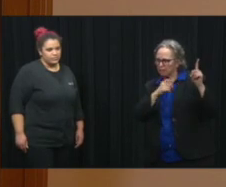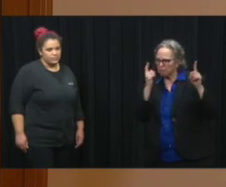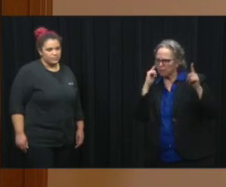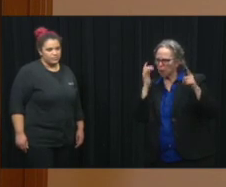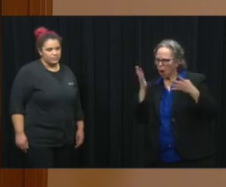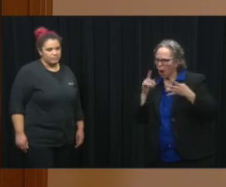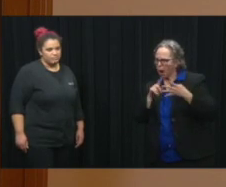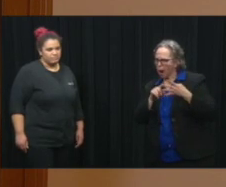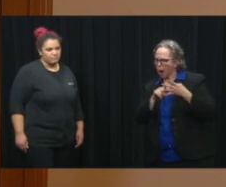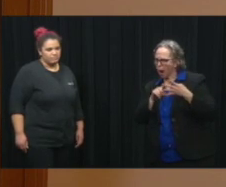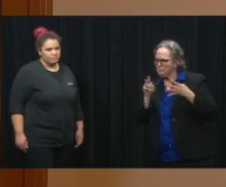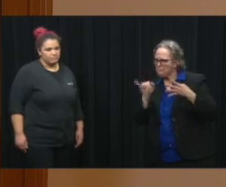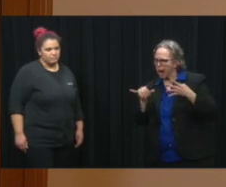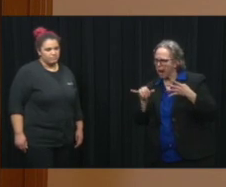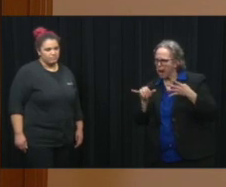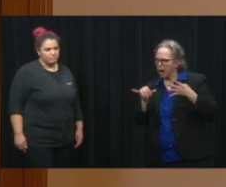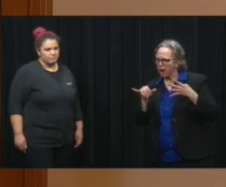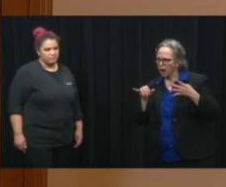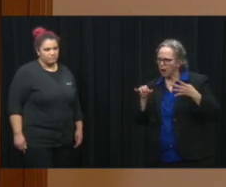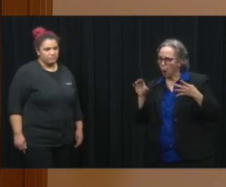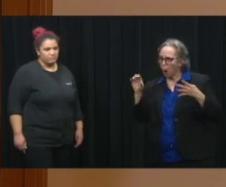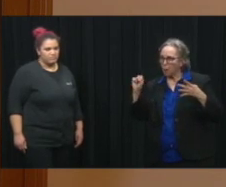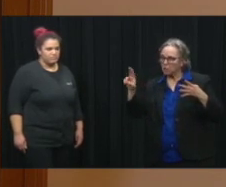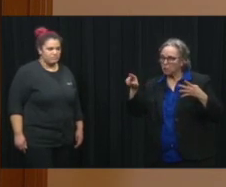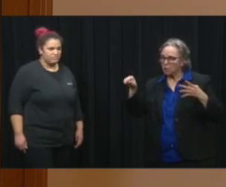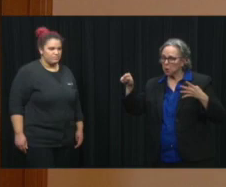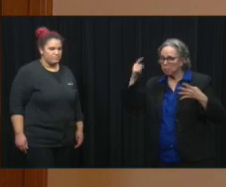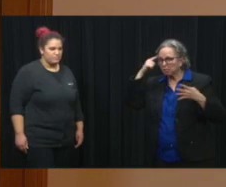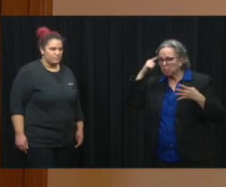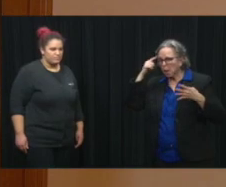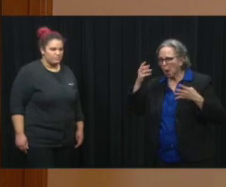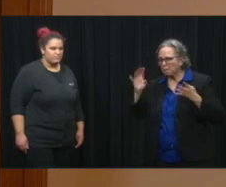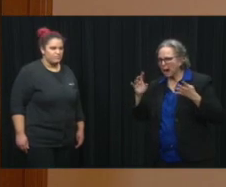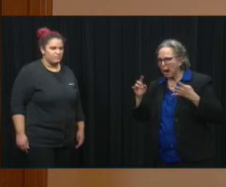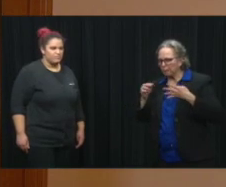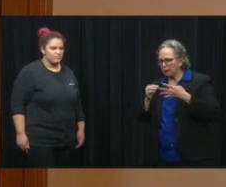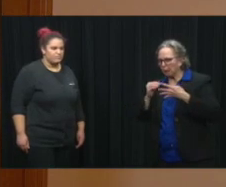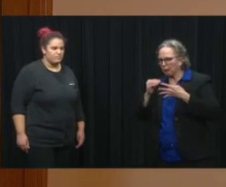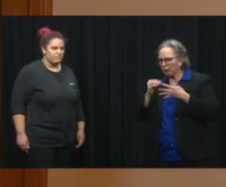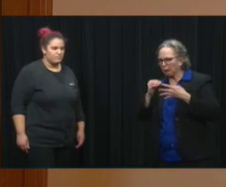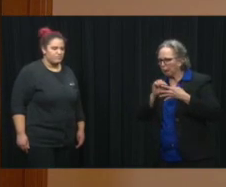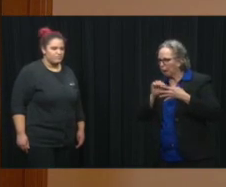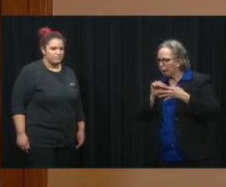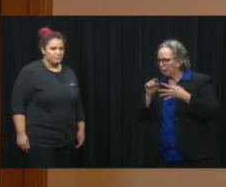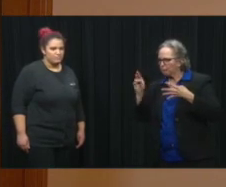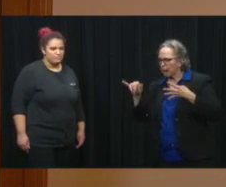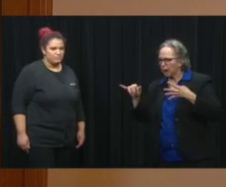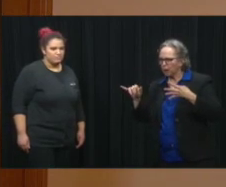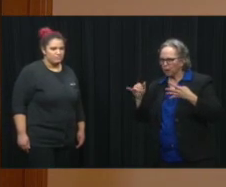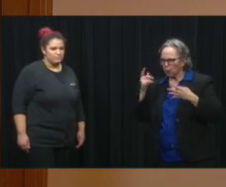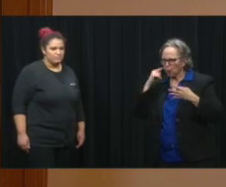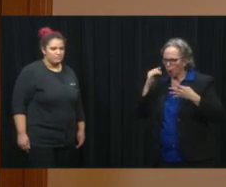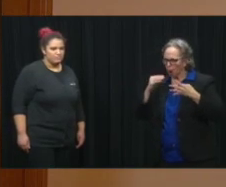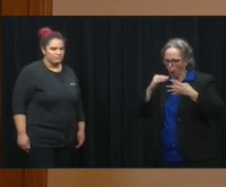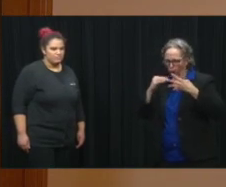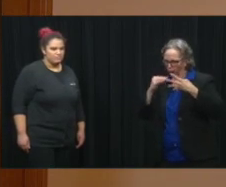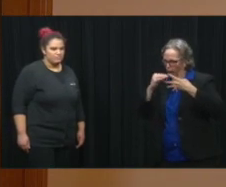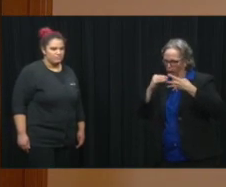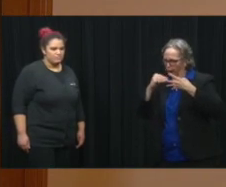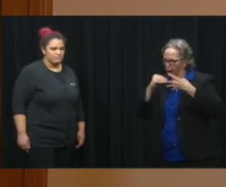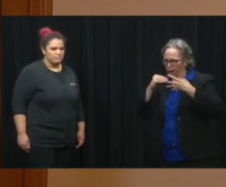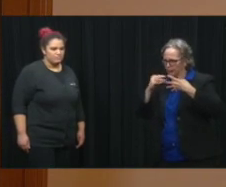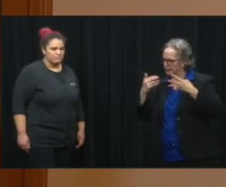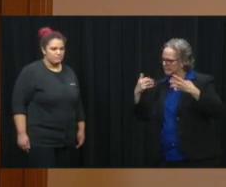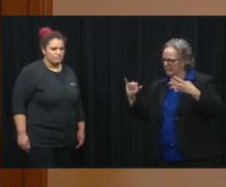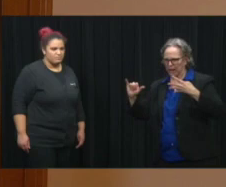team has been doing had been a little bit earlier than that, but we know it's somewhere in that range. So just to give people a sense